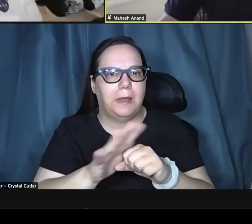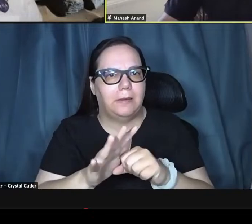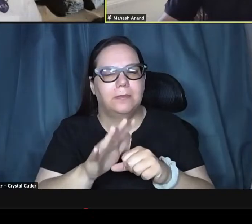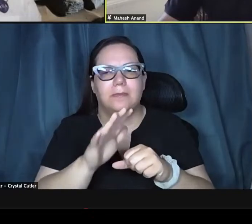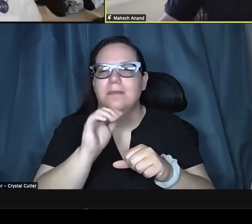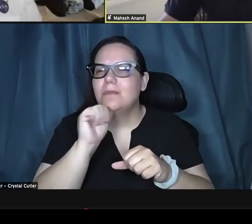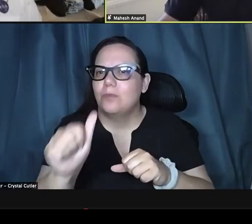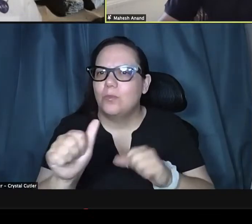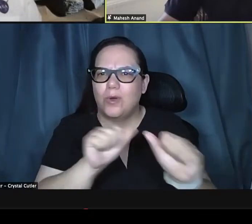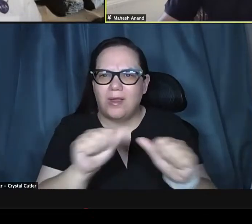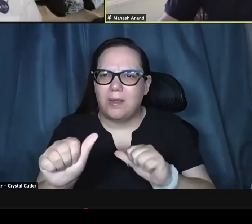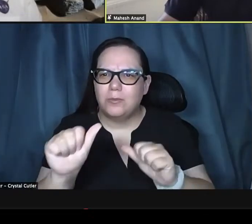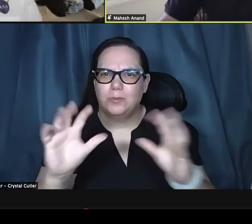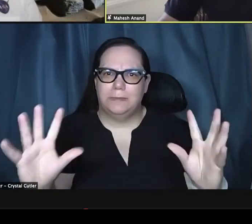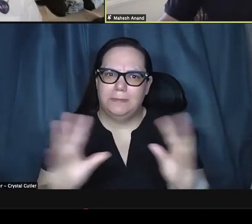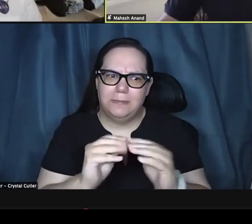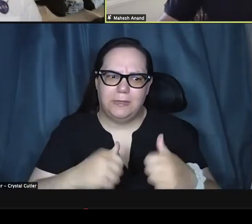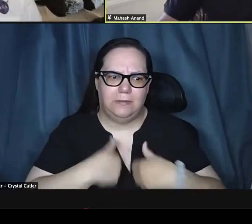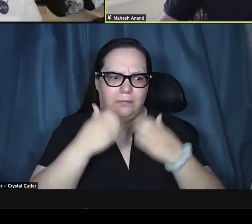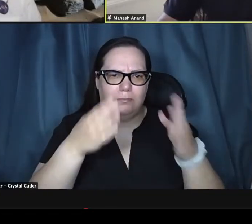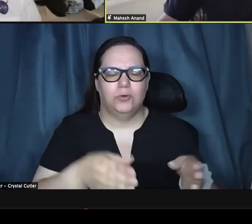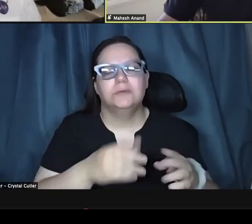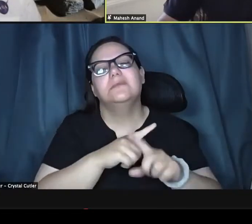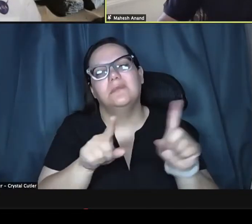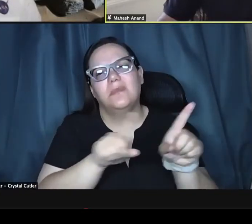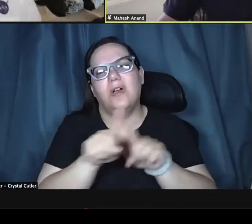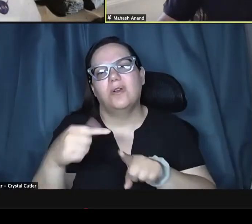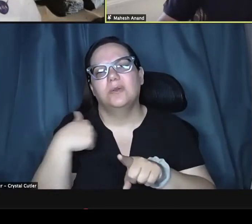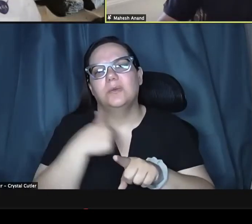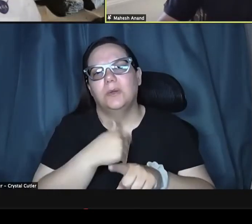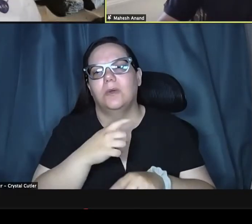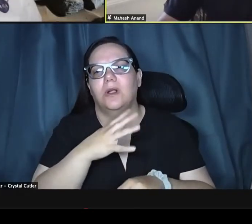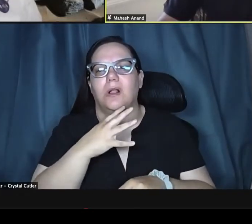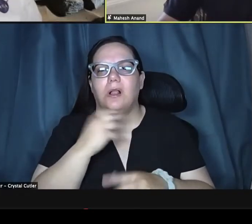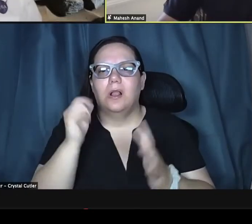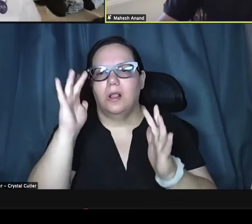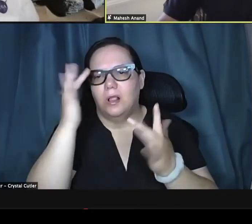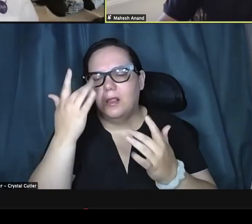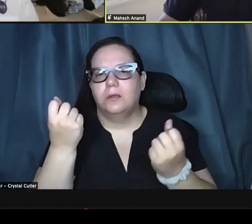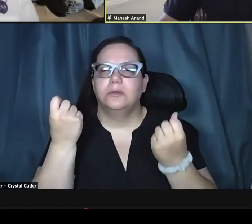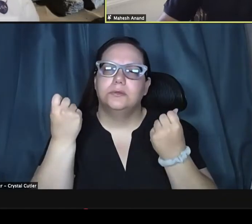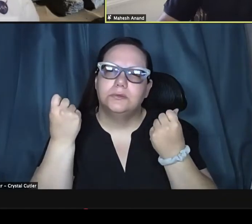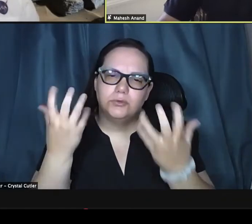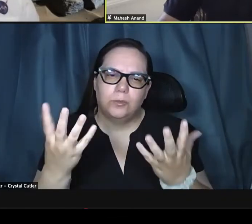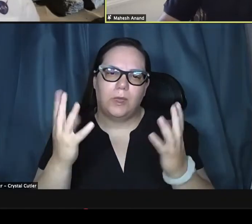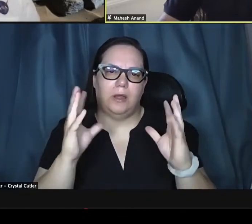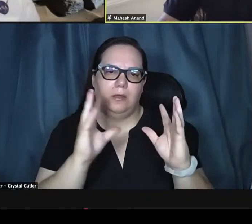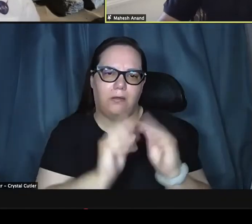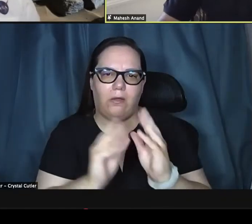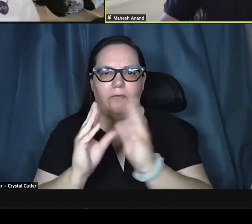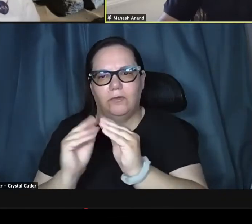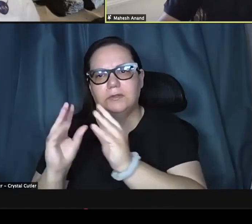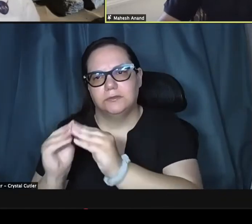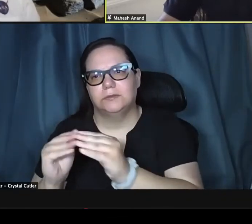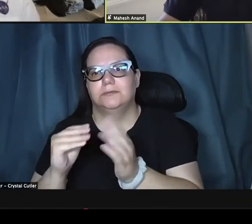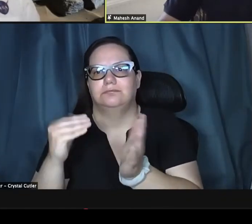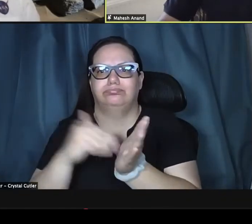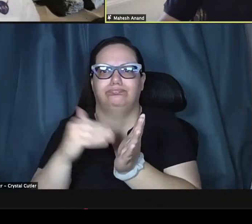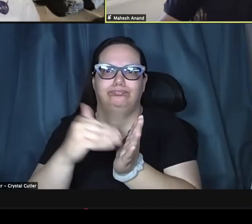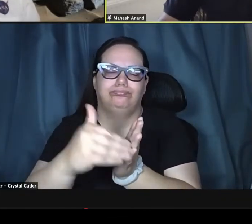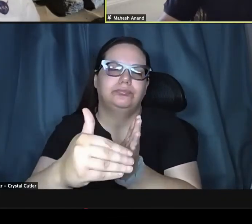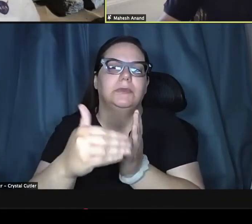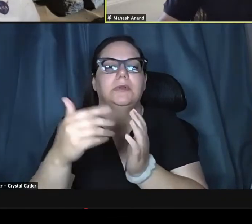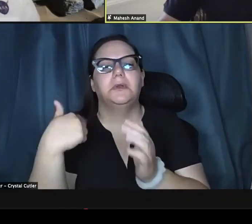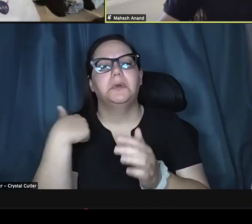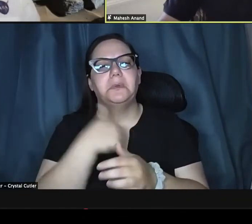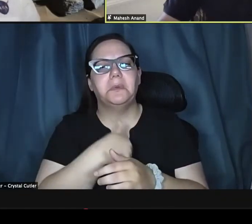getting a bit tired, if I may say so, of too many conferences to regularly. So what we thought